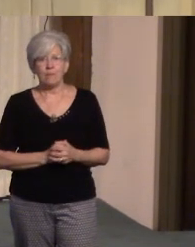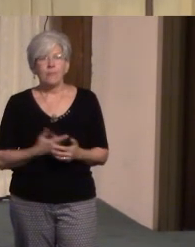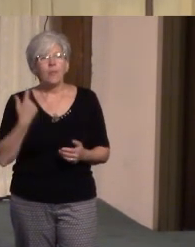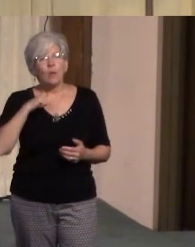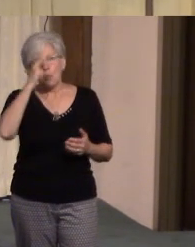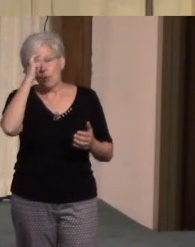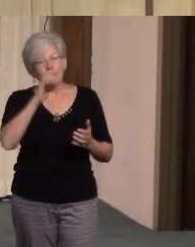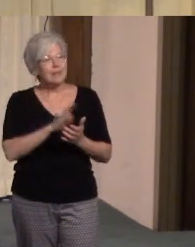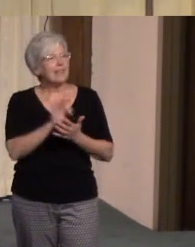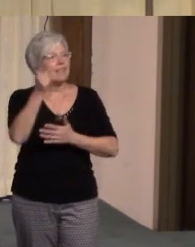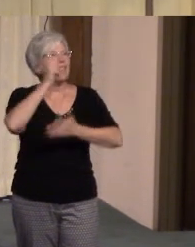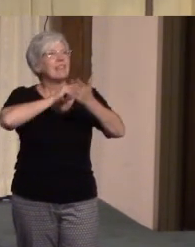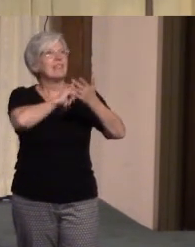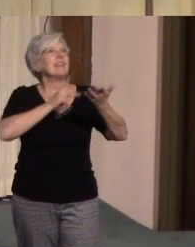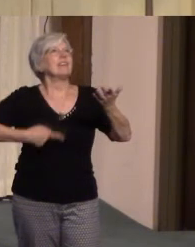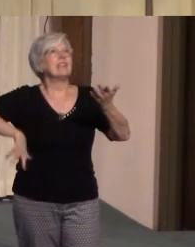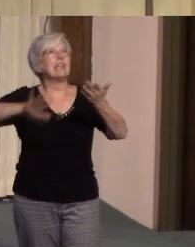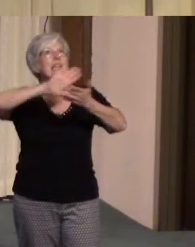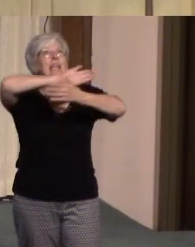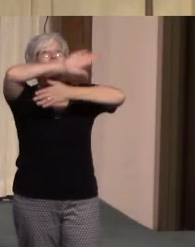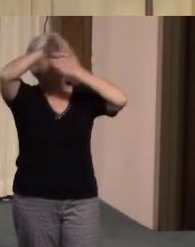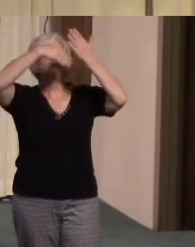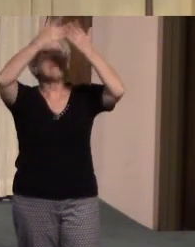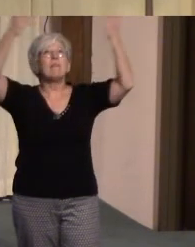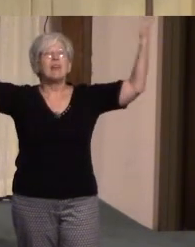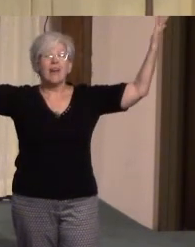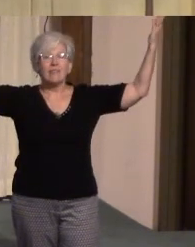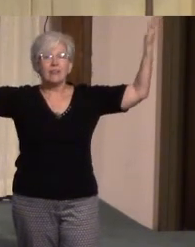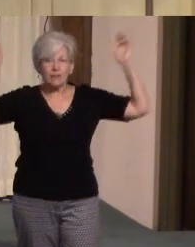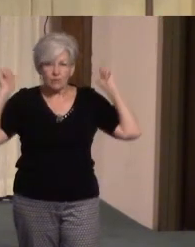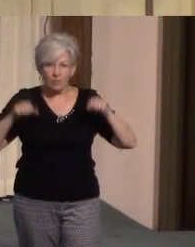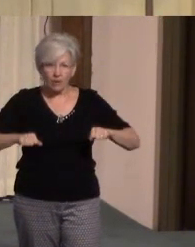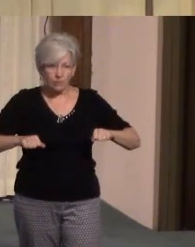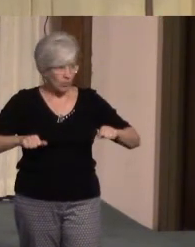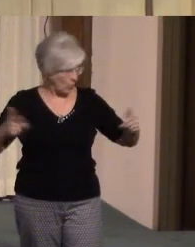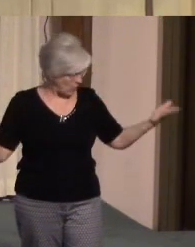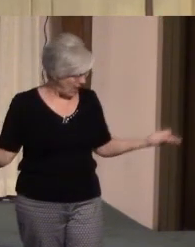We believe that the kingdom of heaven is possible right here, right now.